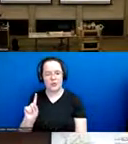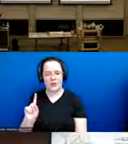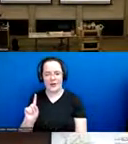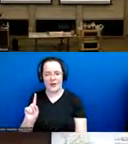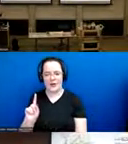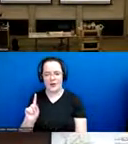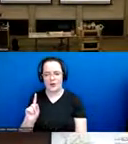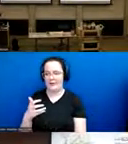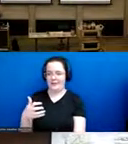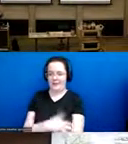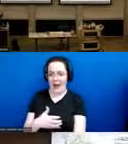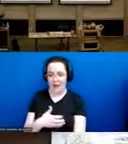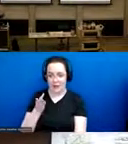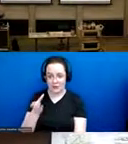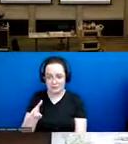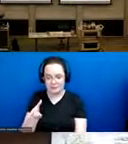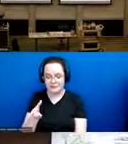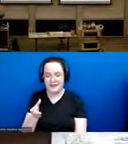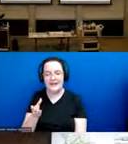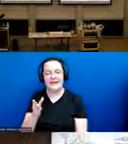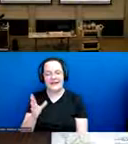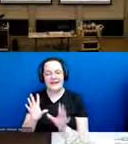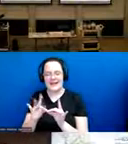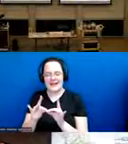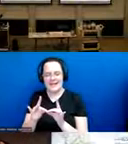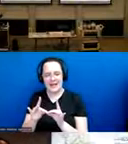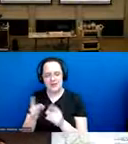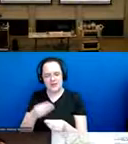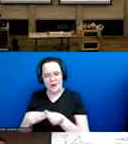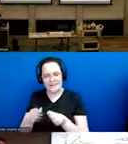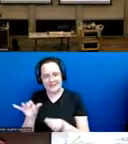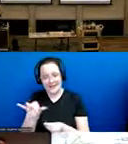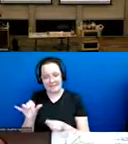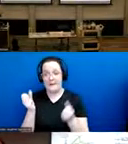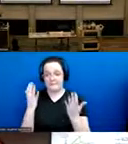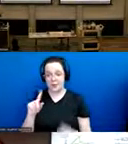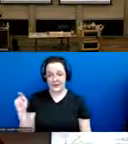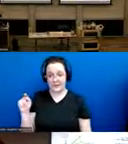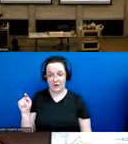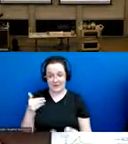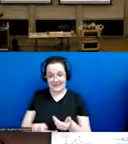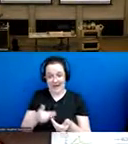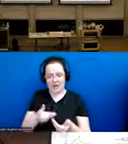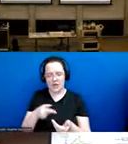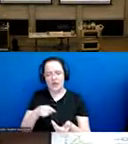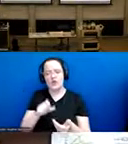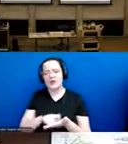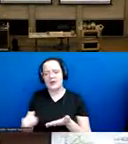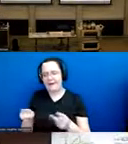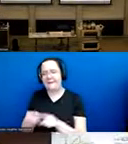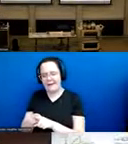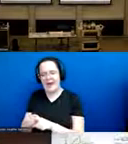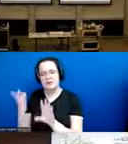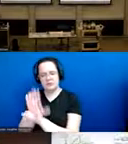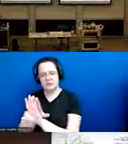swapping is very similar. The fact that you can write a multi-photon state as a superposition of either the